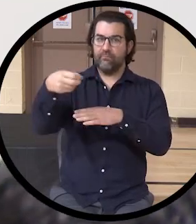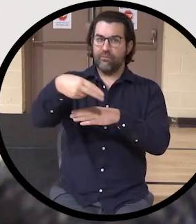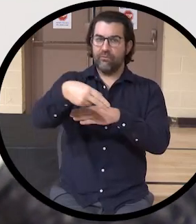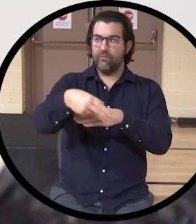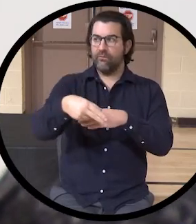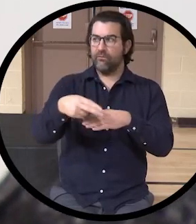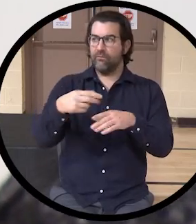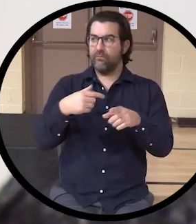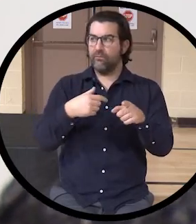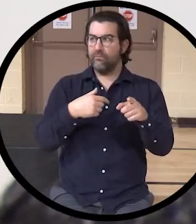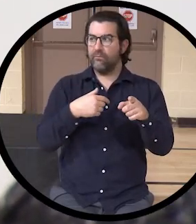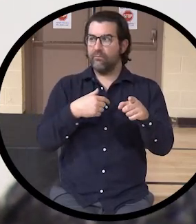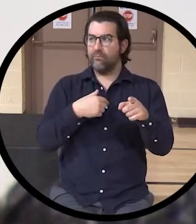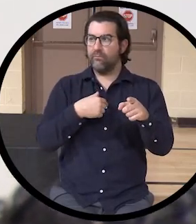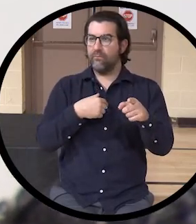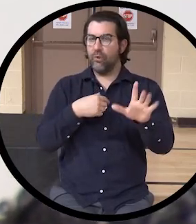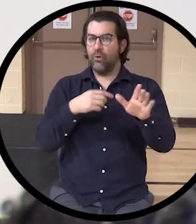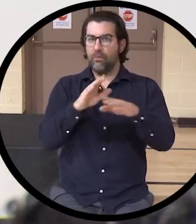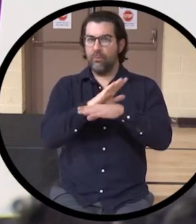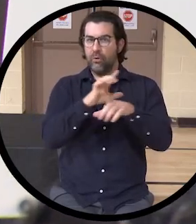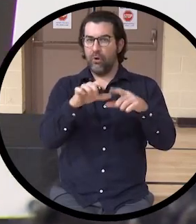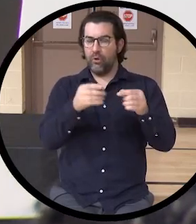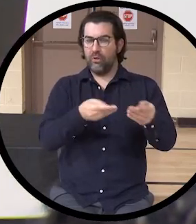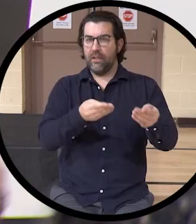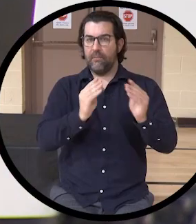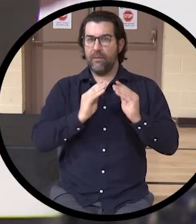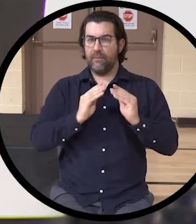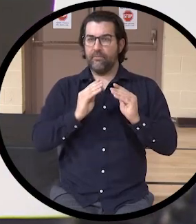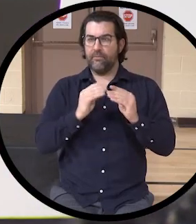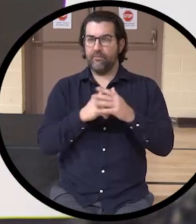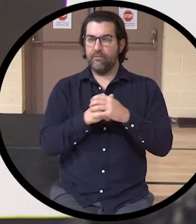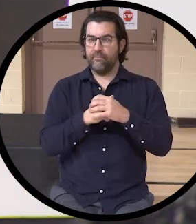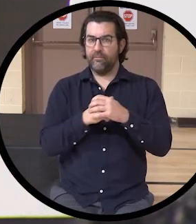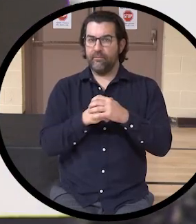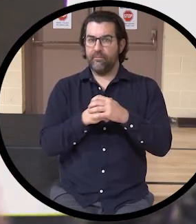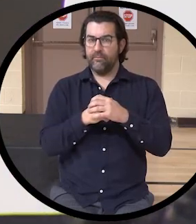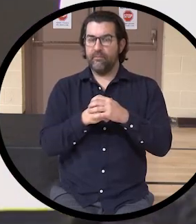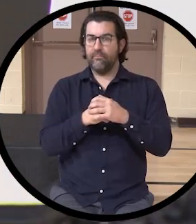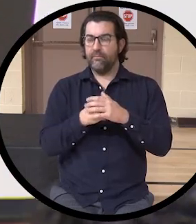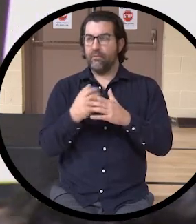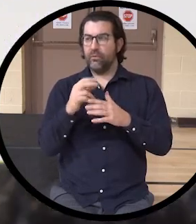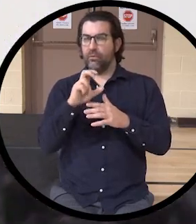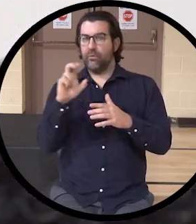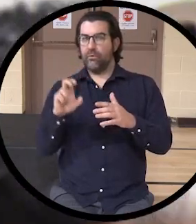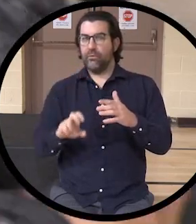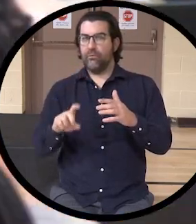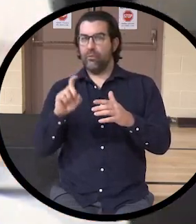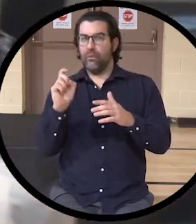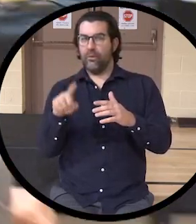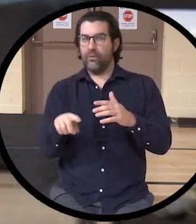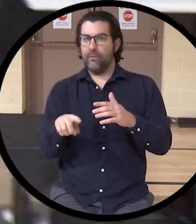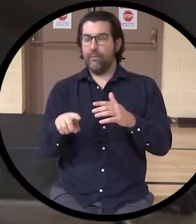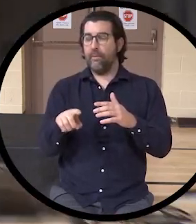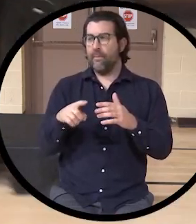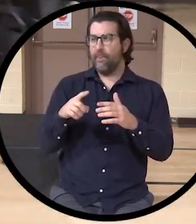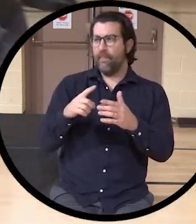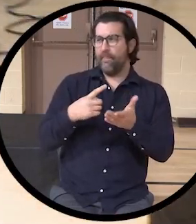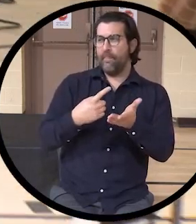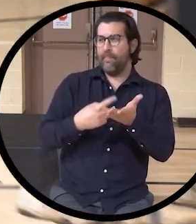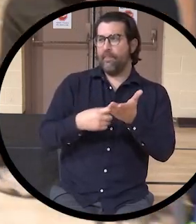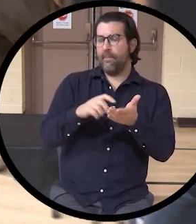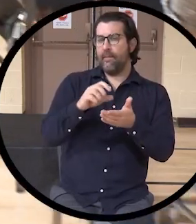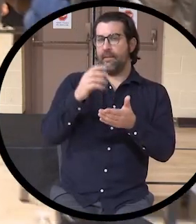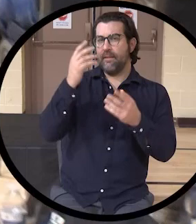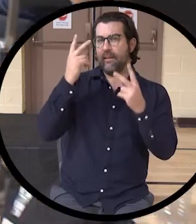Yeah. All right. Sounds good. Thank you. We're going to move to a question on Zoom. Can you talk a little bit about addressing